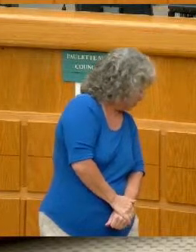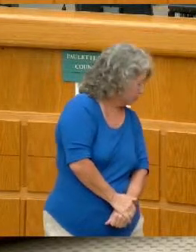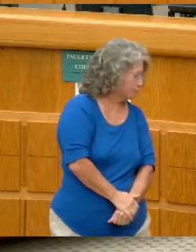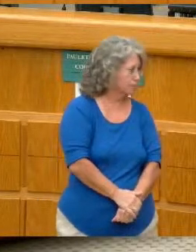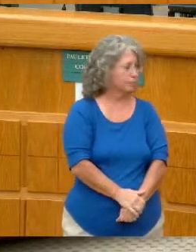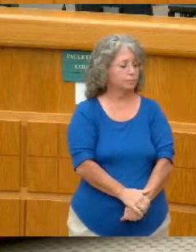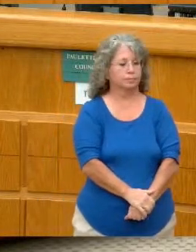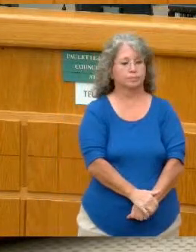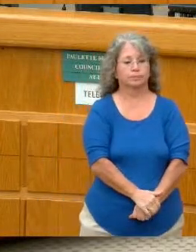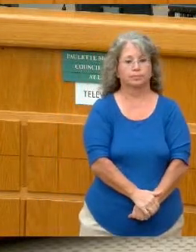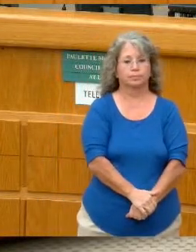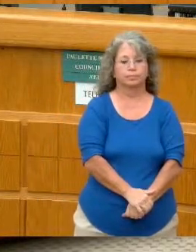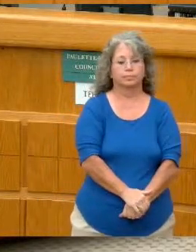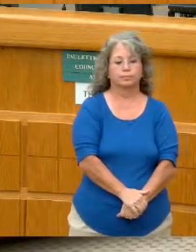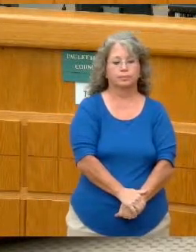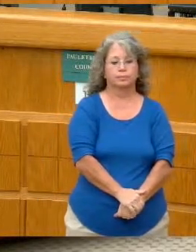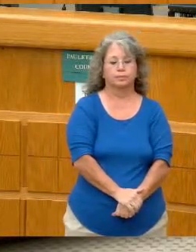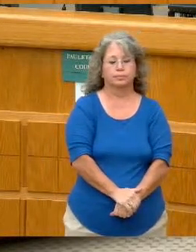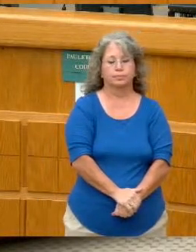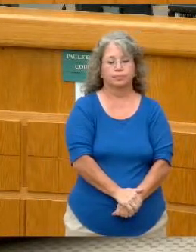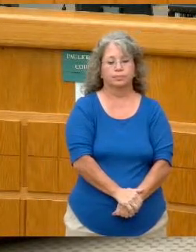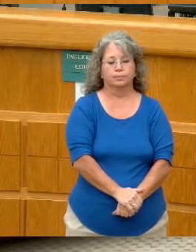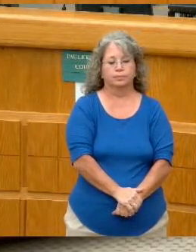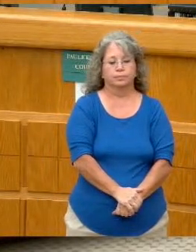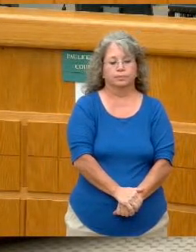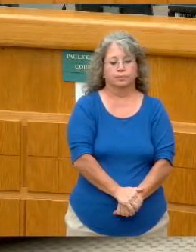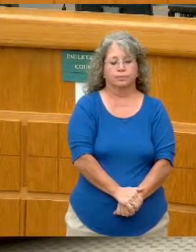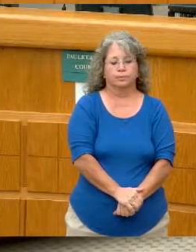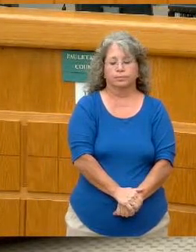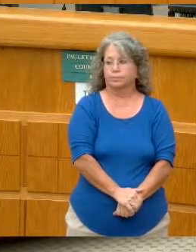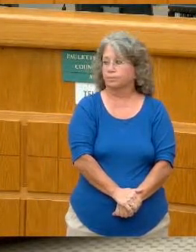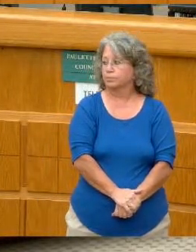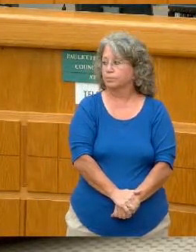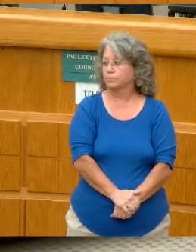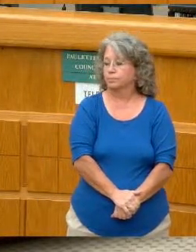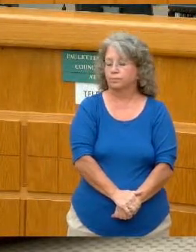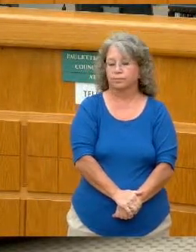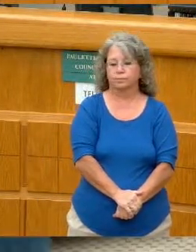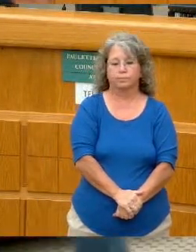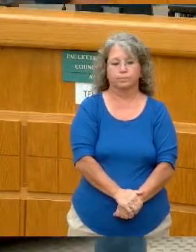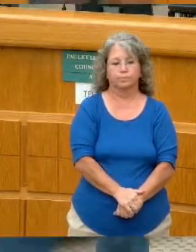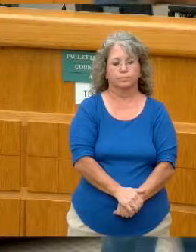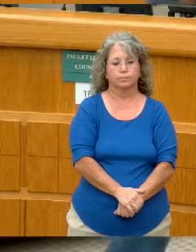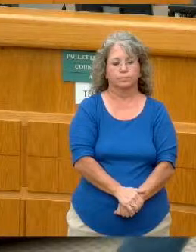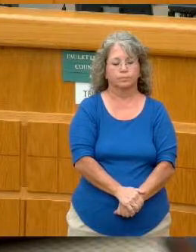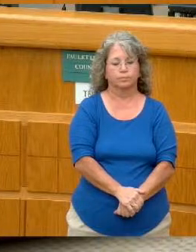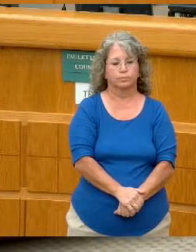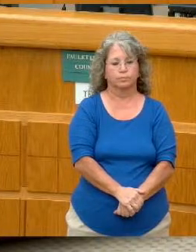85 casos confirmados por el coronavirus, haciendo un total de 17,579 casos.